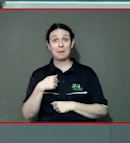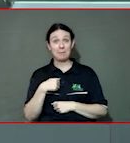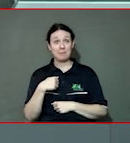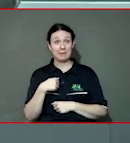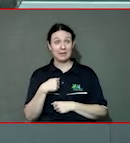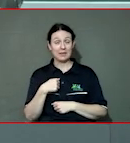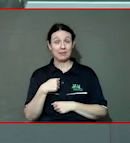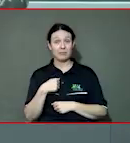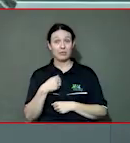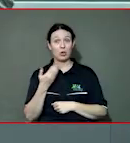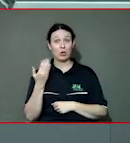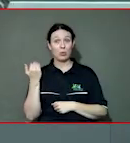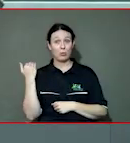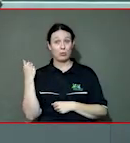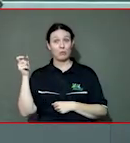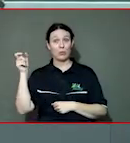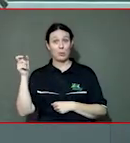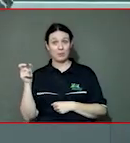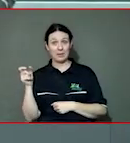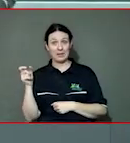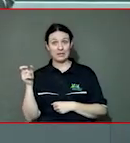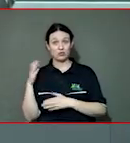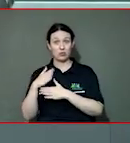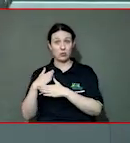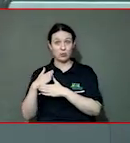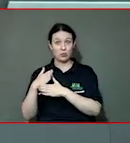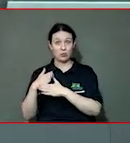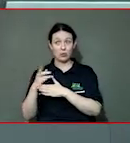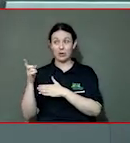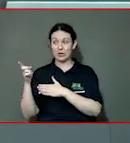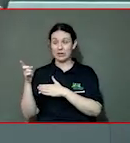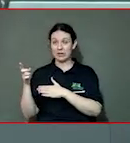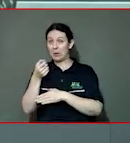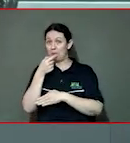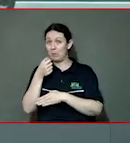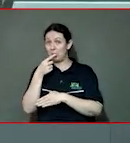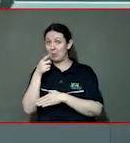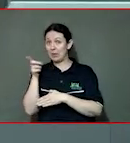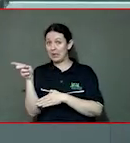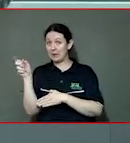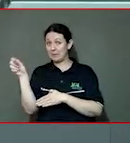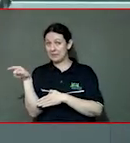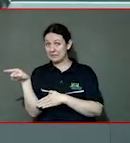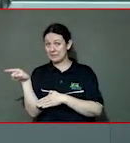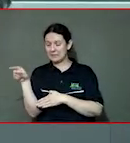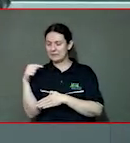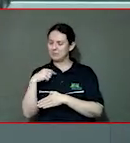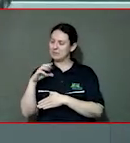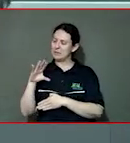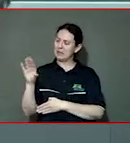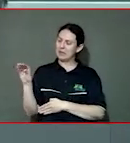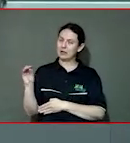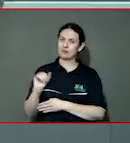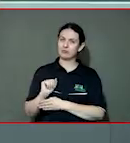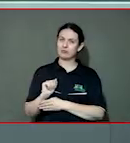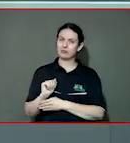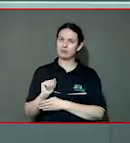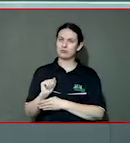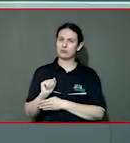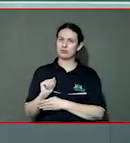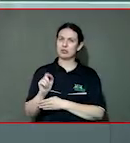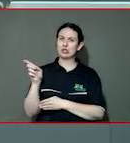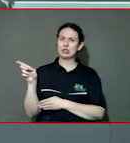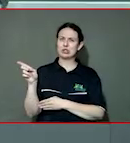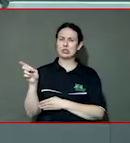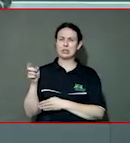a discussion during the week, and now he asked me what's my problem, what is